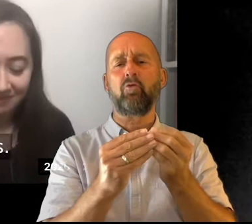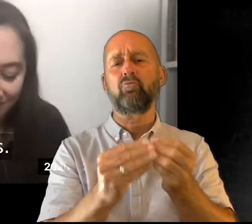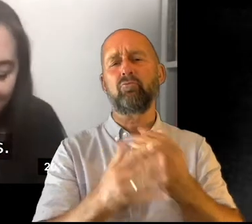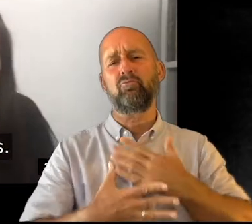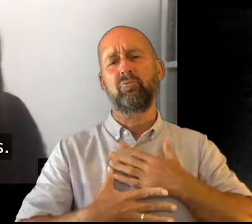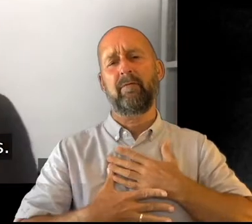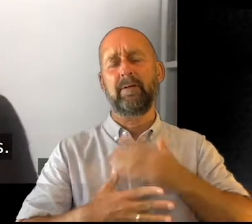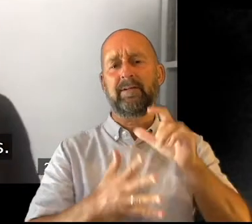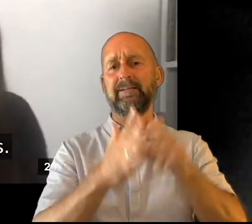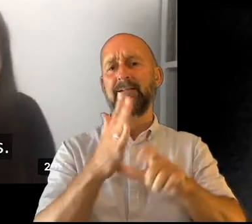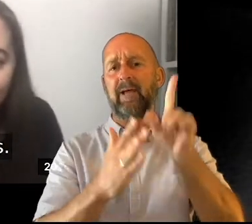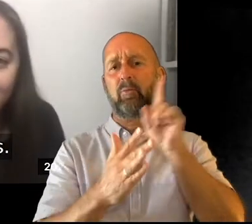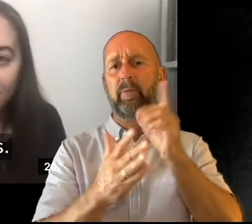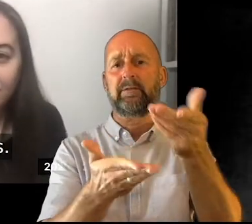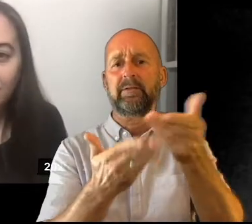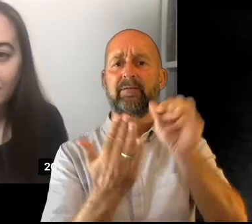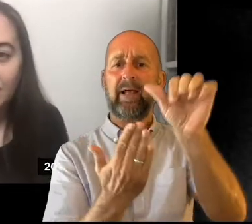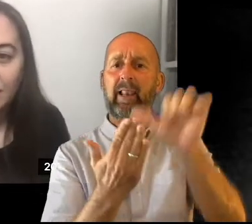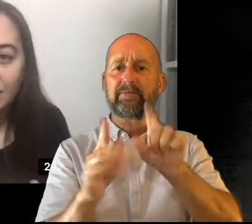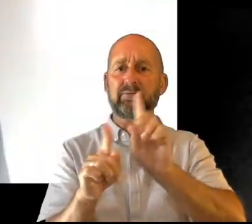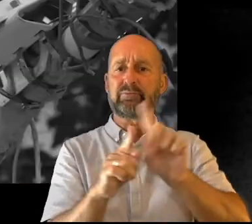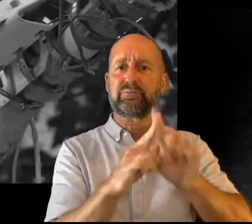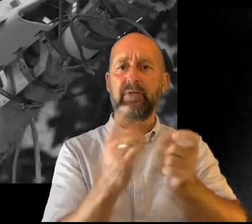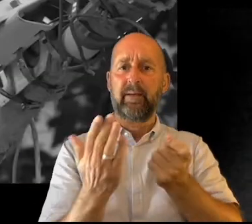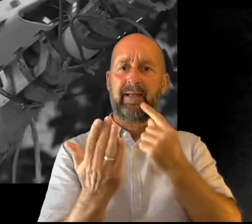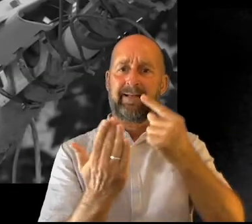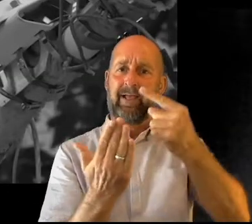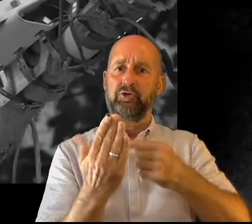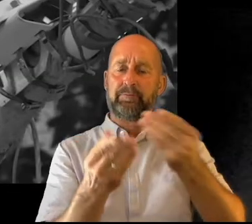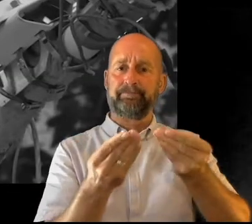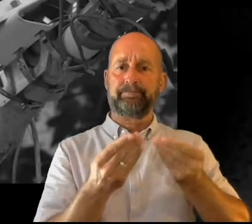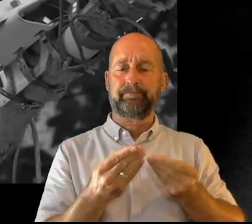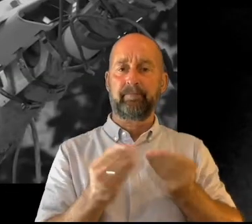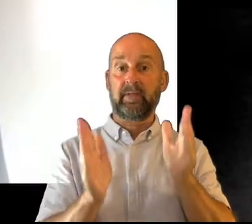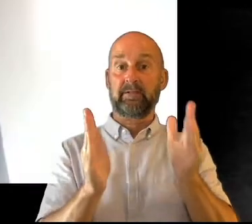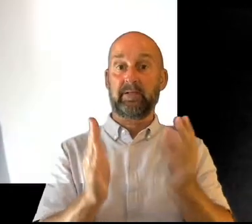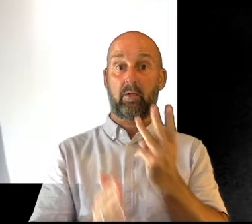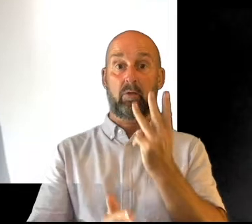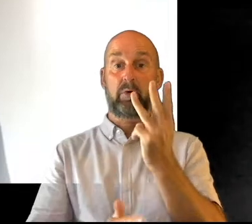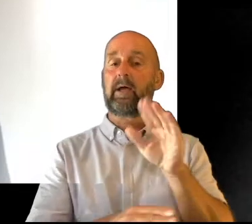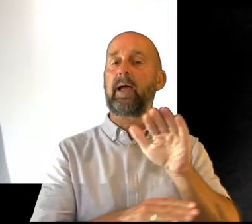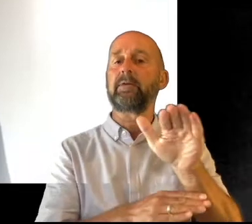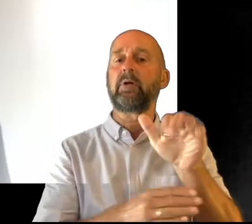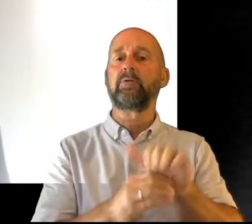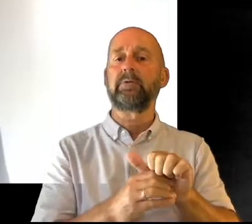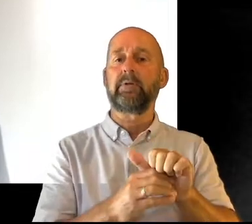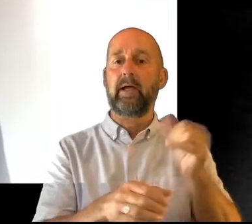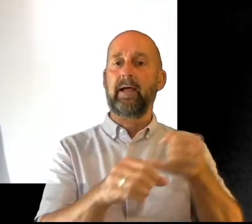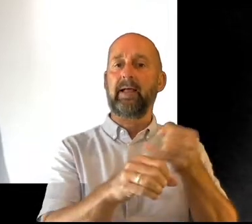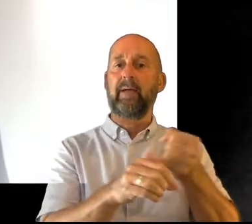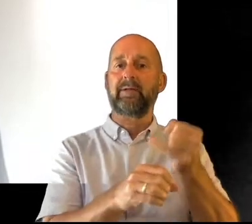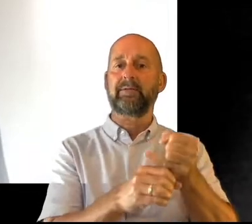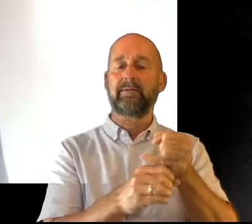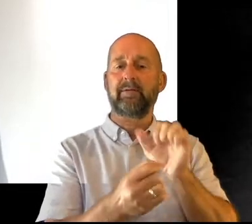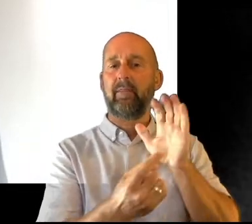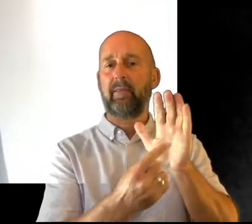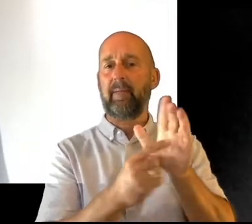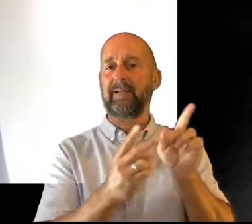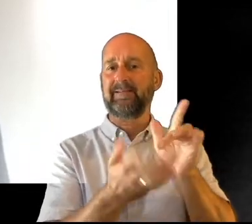who hands Samrah a list of medicines. Scene 3. External. Outside chemist. Main city